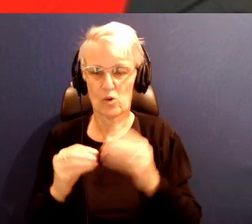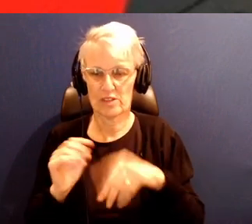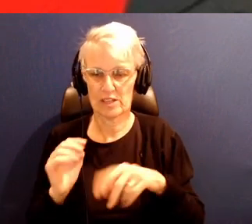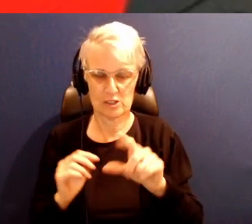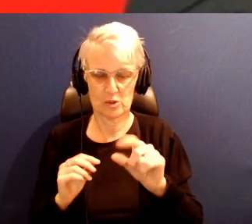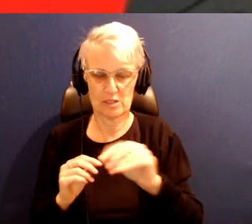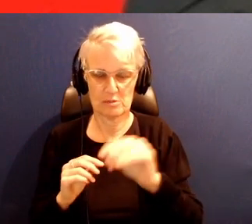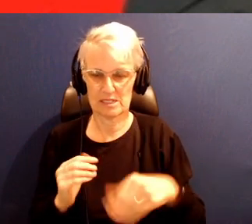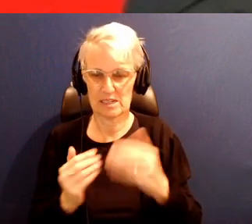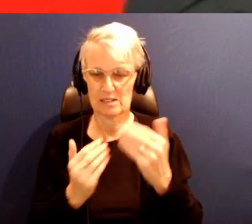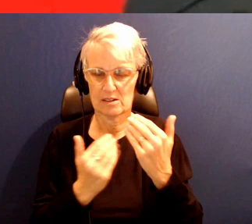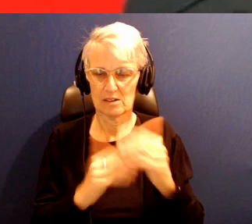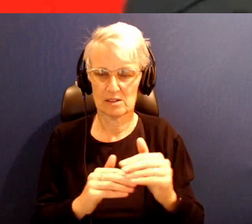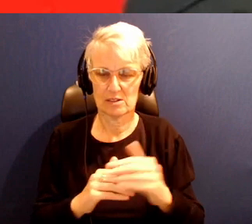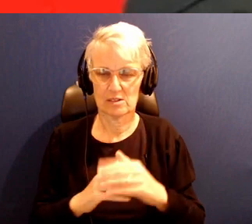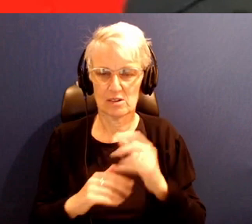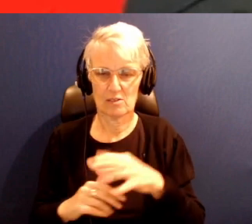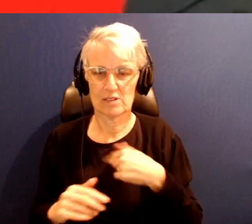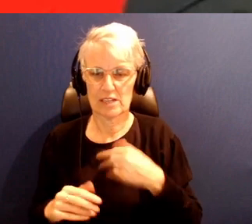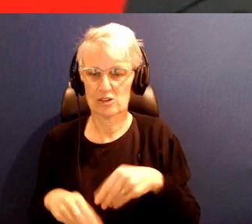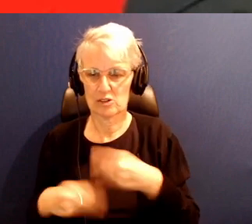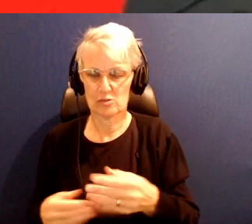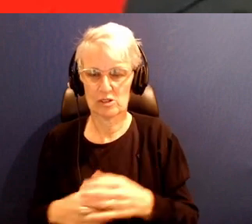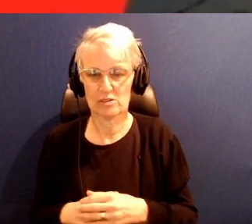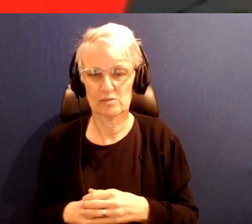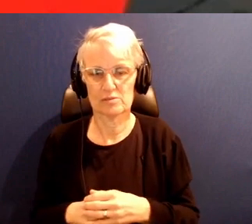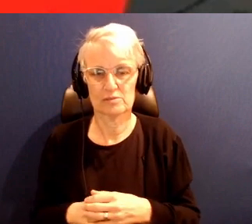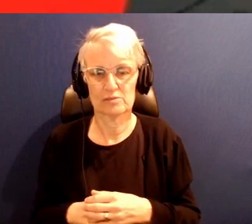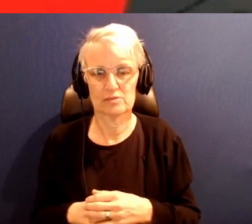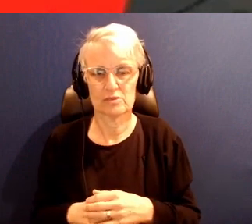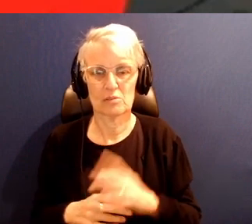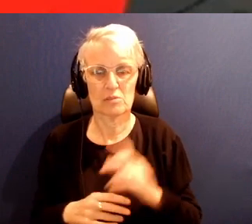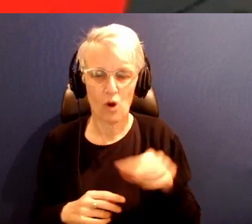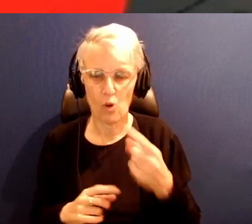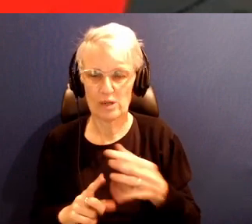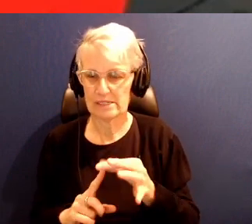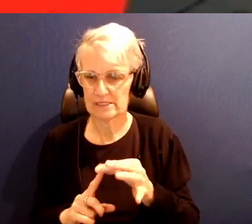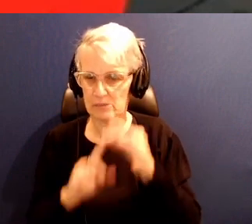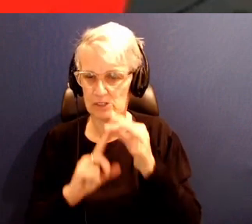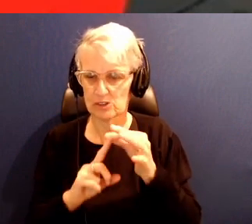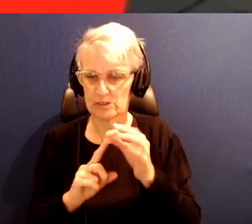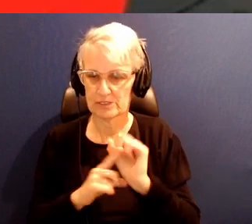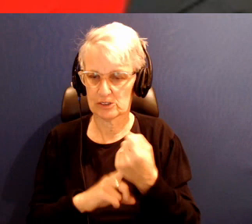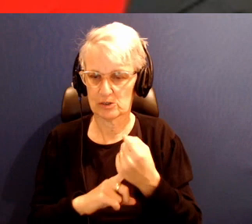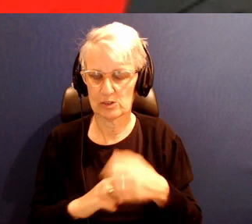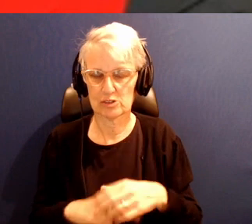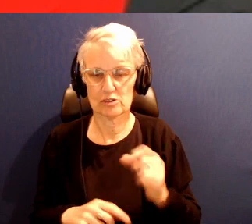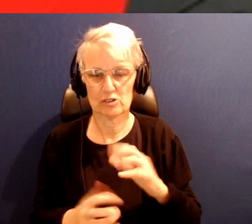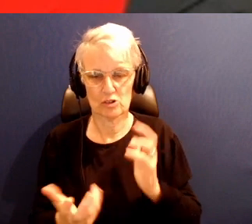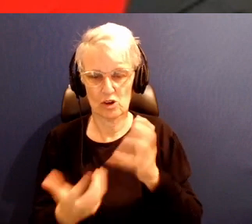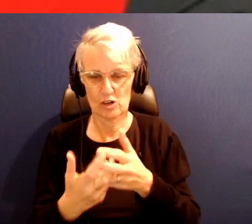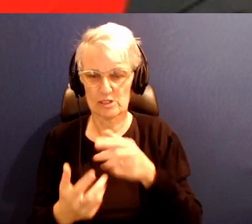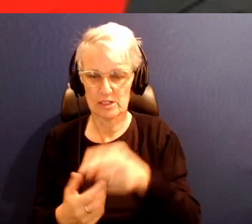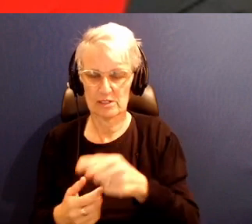20% limit of the total value of contribution, only in exceptional cases, to accommodate